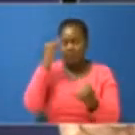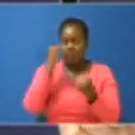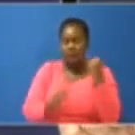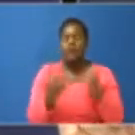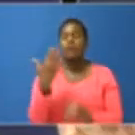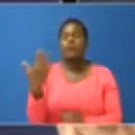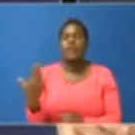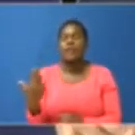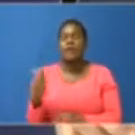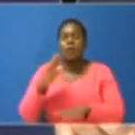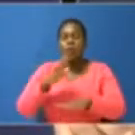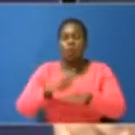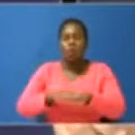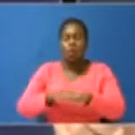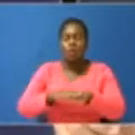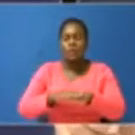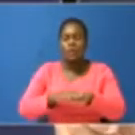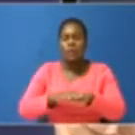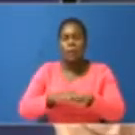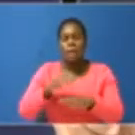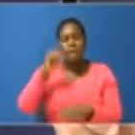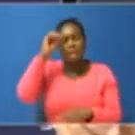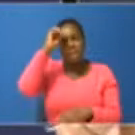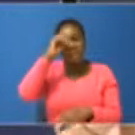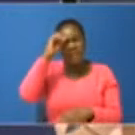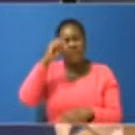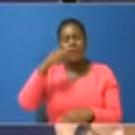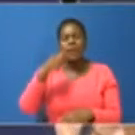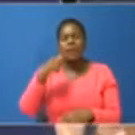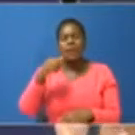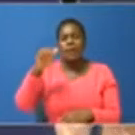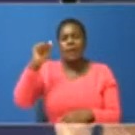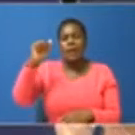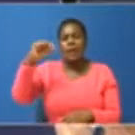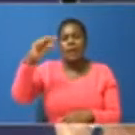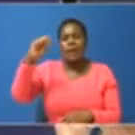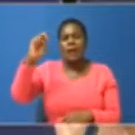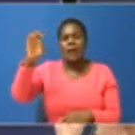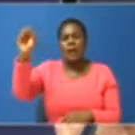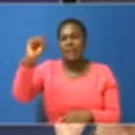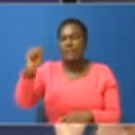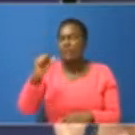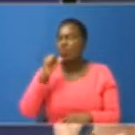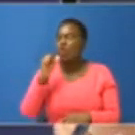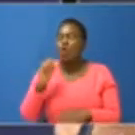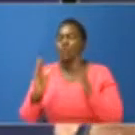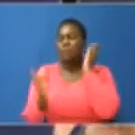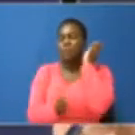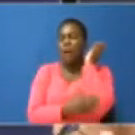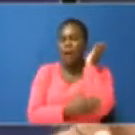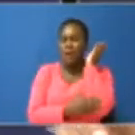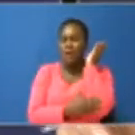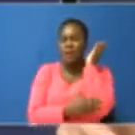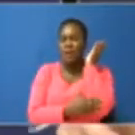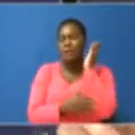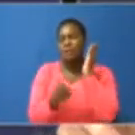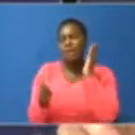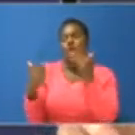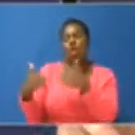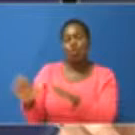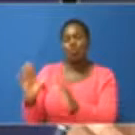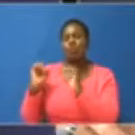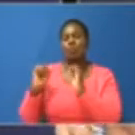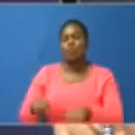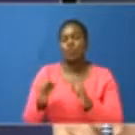is in terms of the no shows agnes kagure hasn't been doing too badly in terms of the pulse she may lose